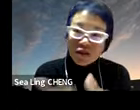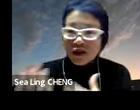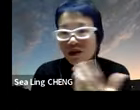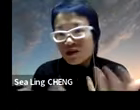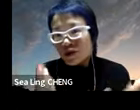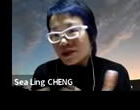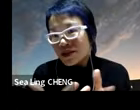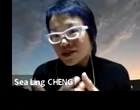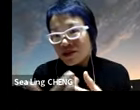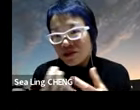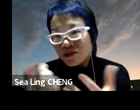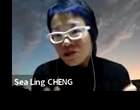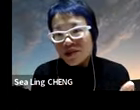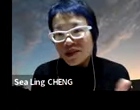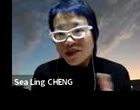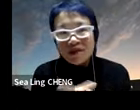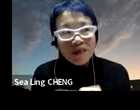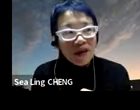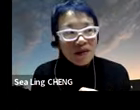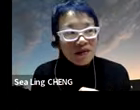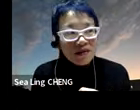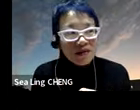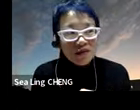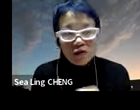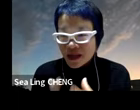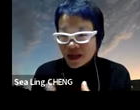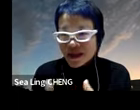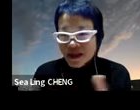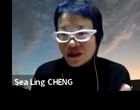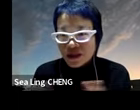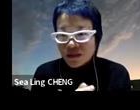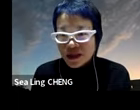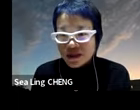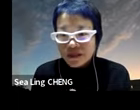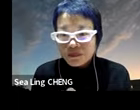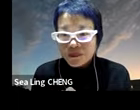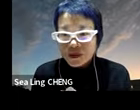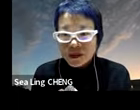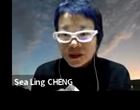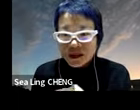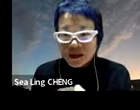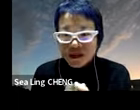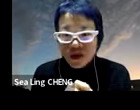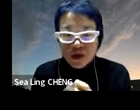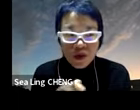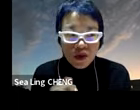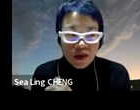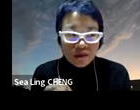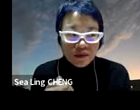there's not a lot of work that looks at them as romantic and sexual subjects. And